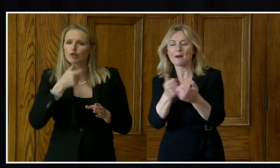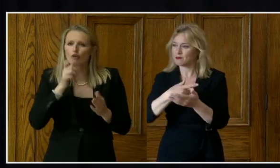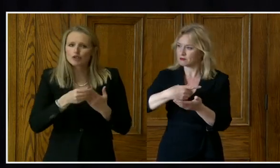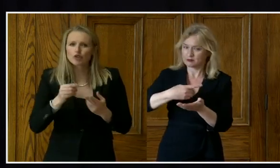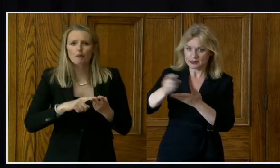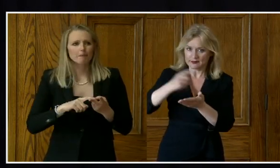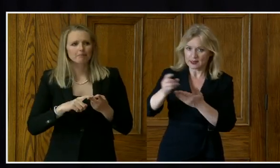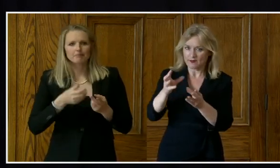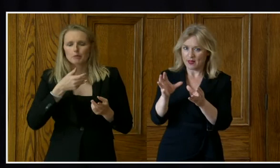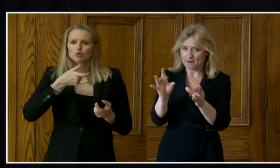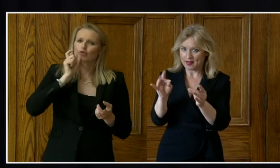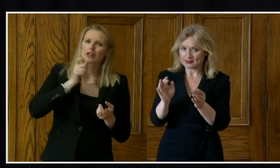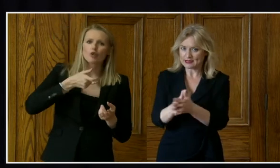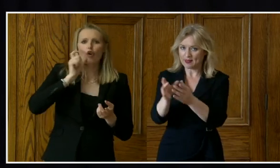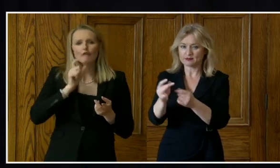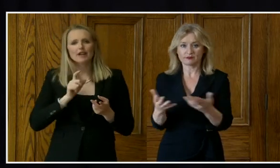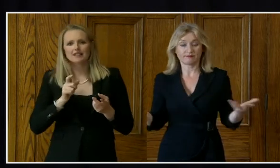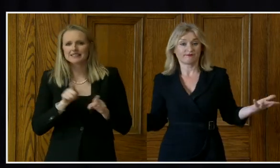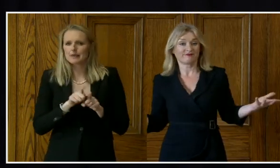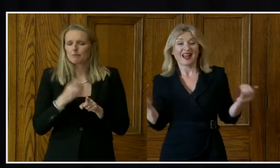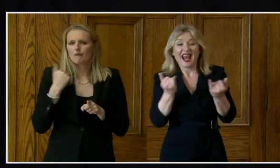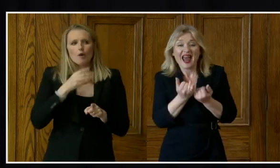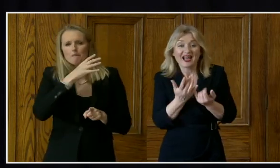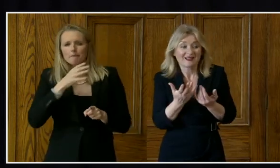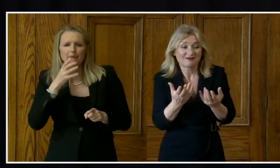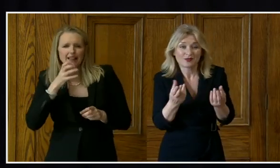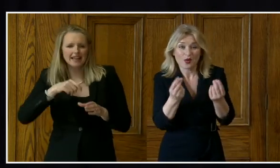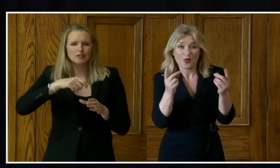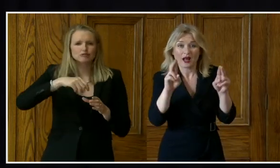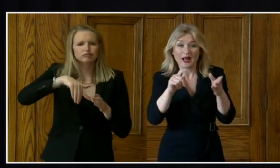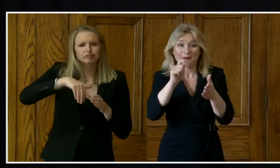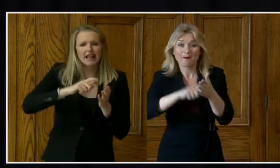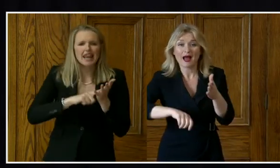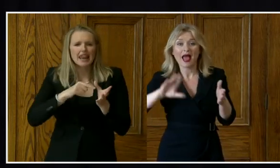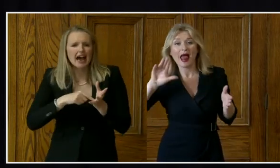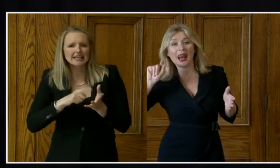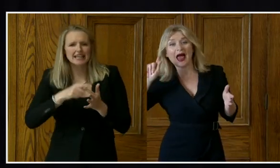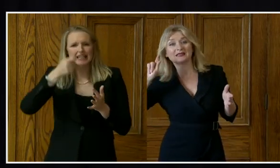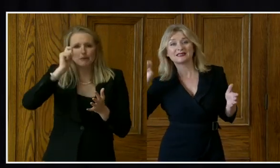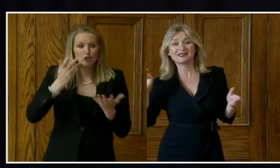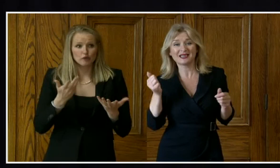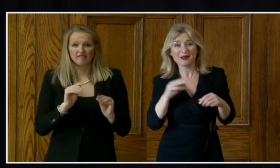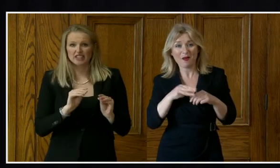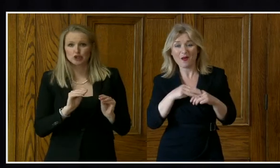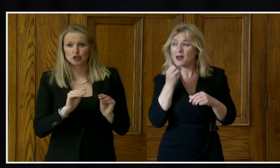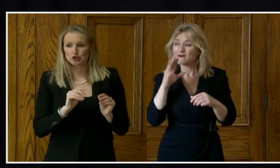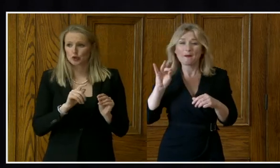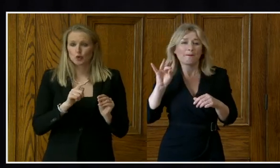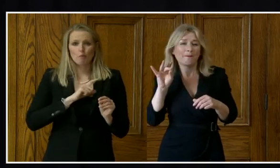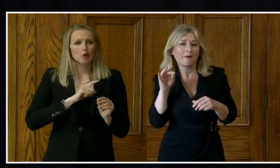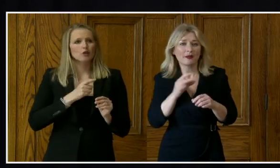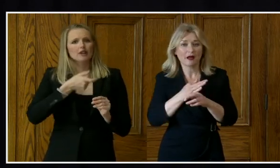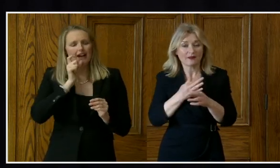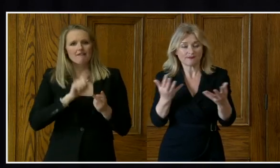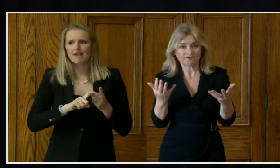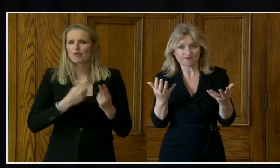aren't drinking as much nice milky coffees and so forth. So these sectors are being very badly and disproportionately hit, and